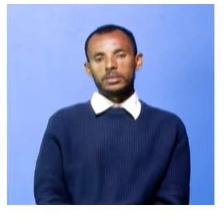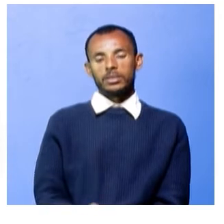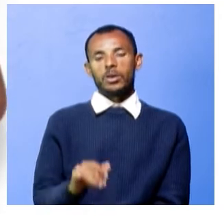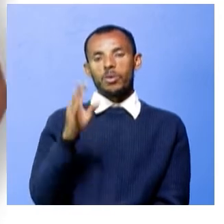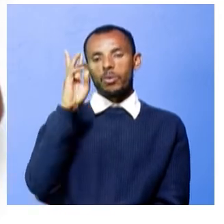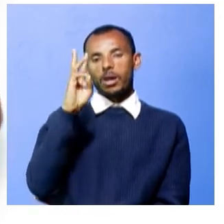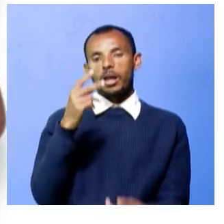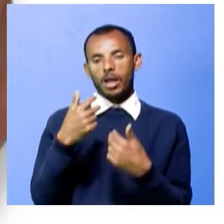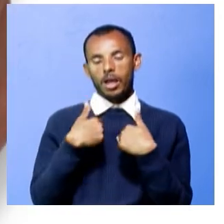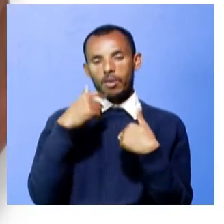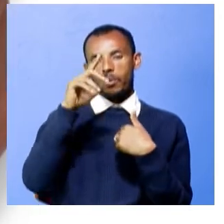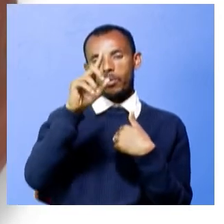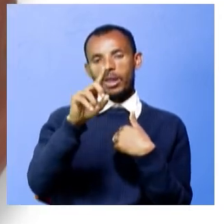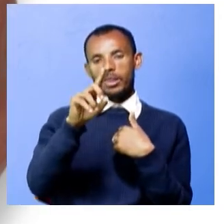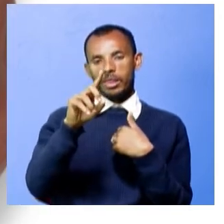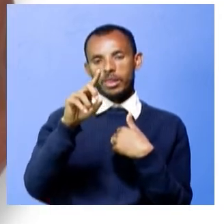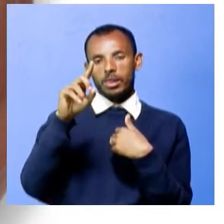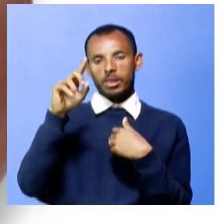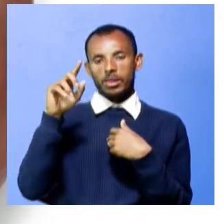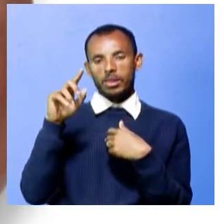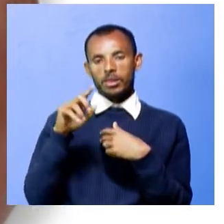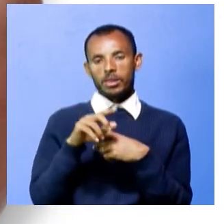will have 1,